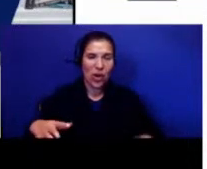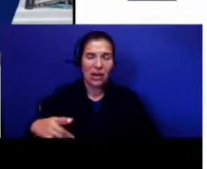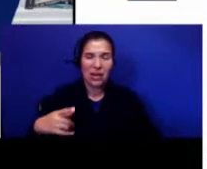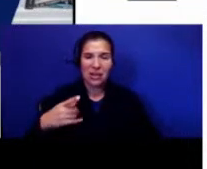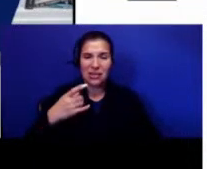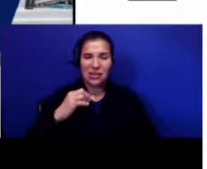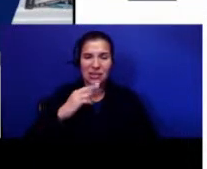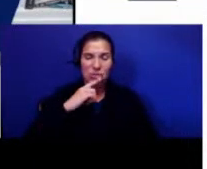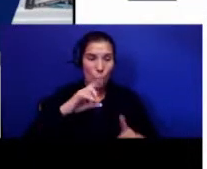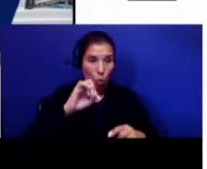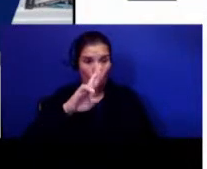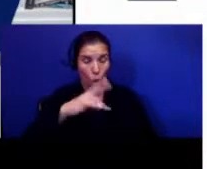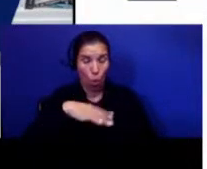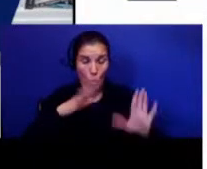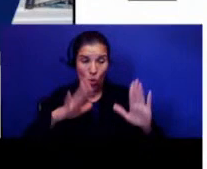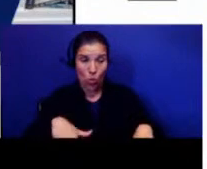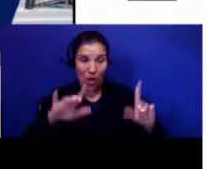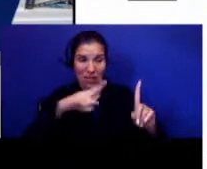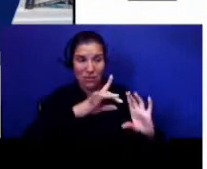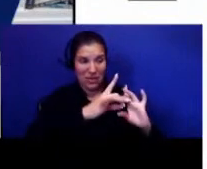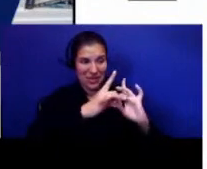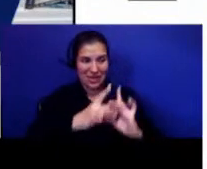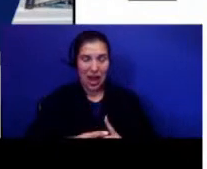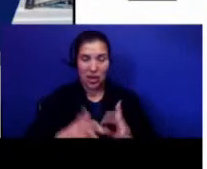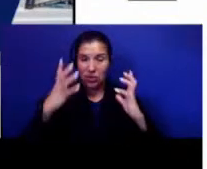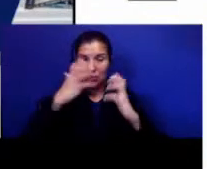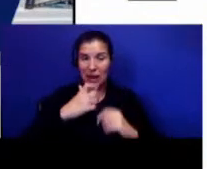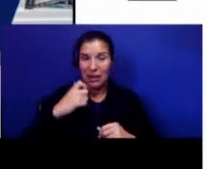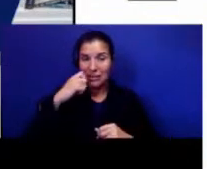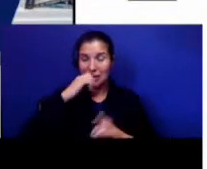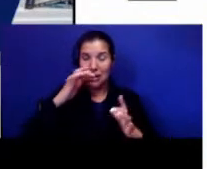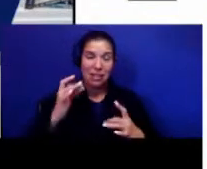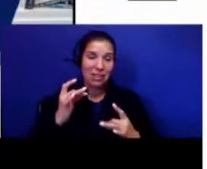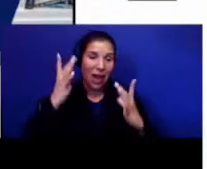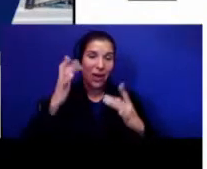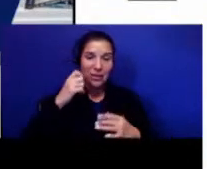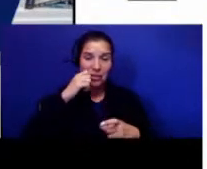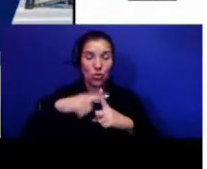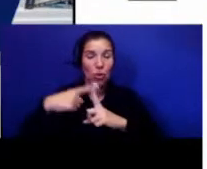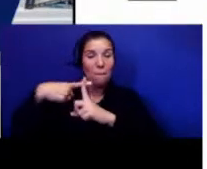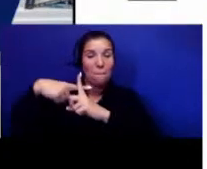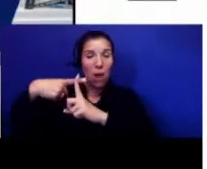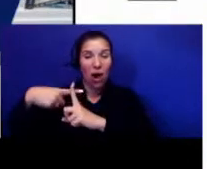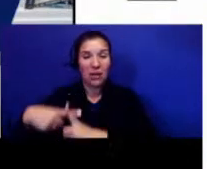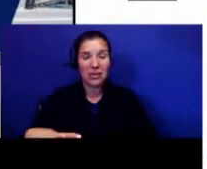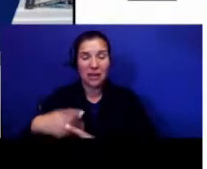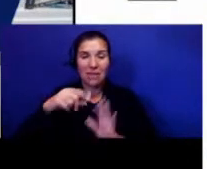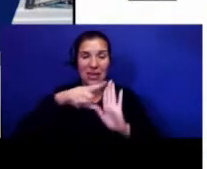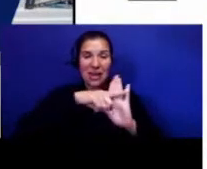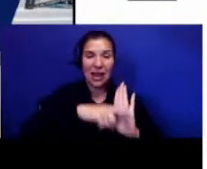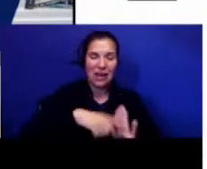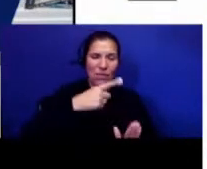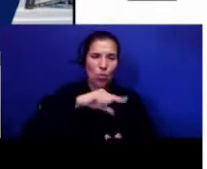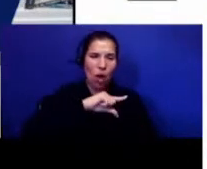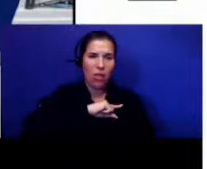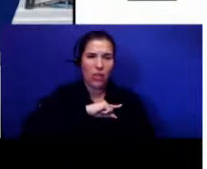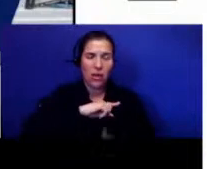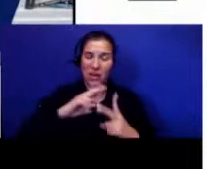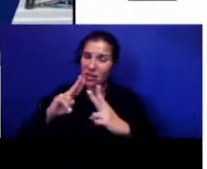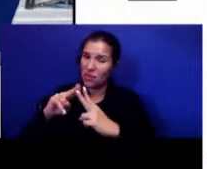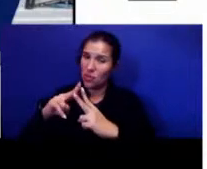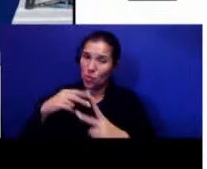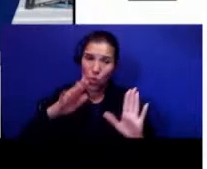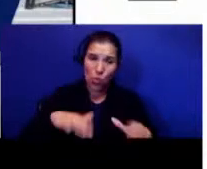them to attach dark skin or lighter skin to positive and negative qualities. We're either raising our